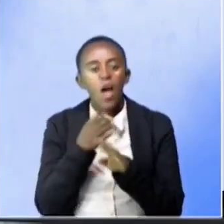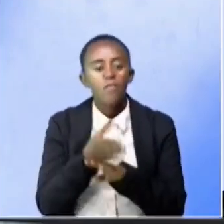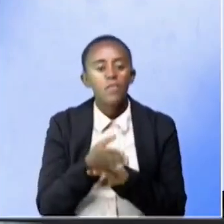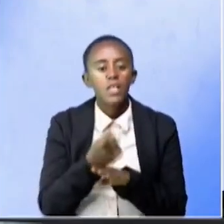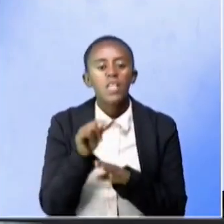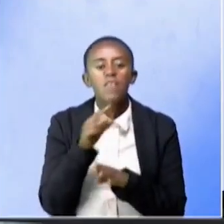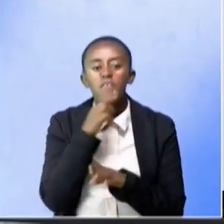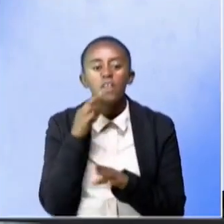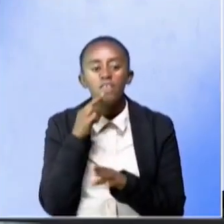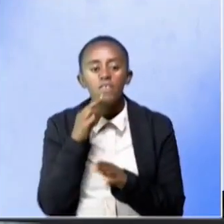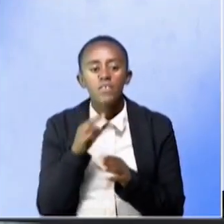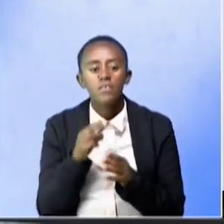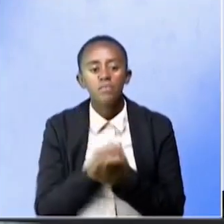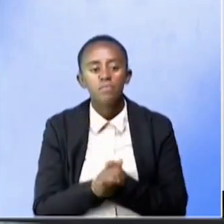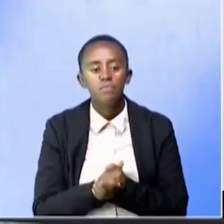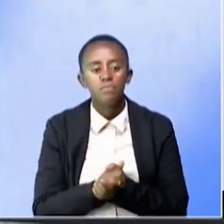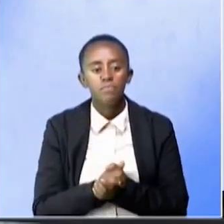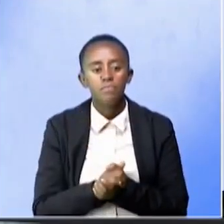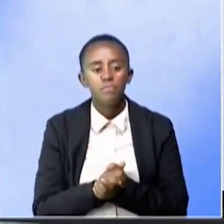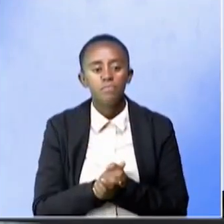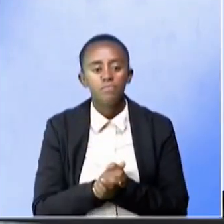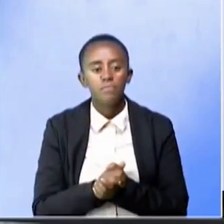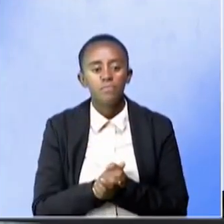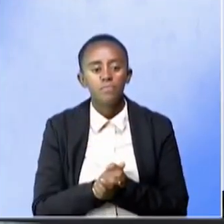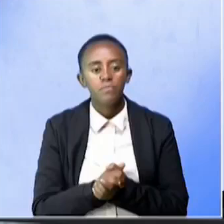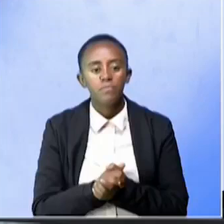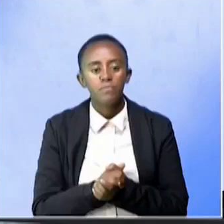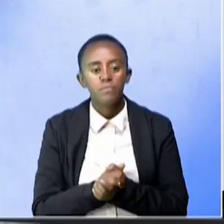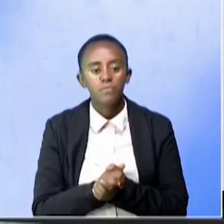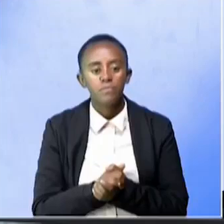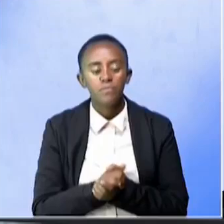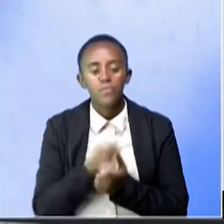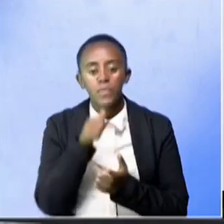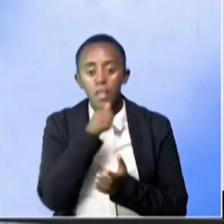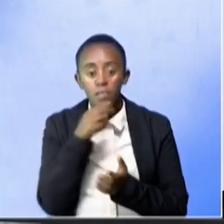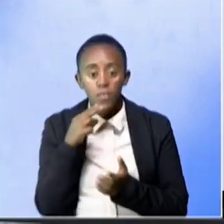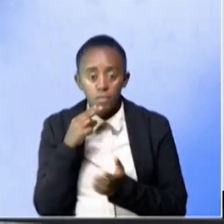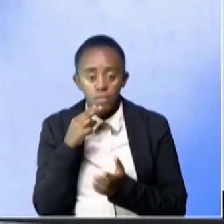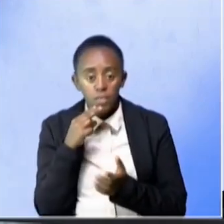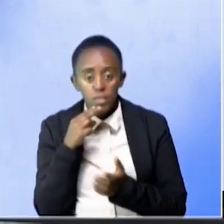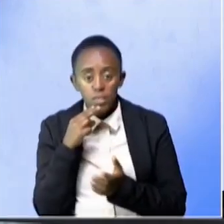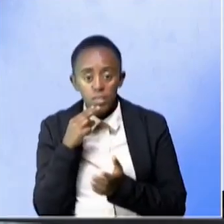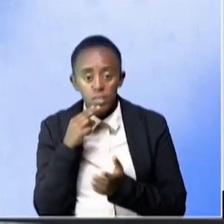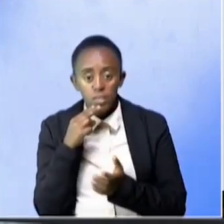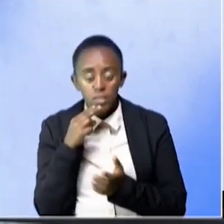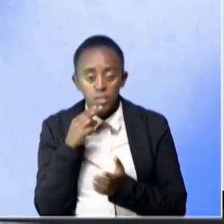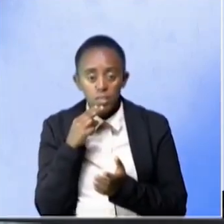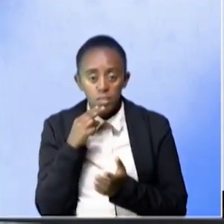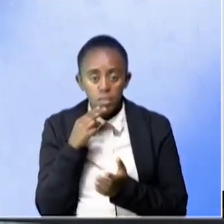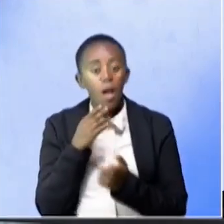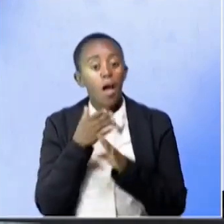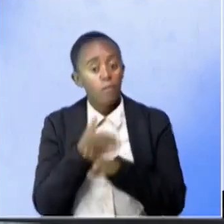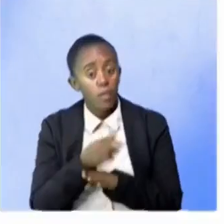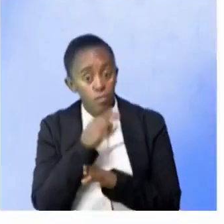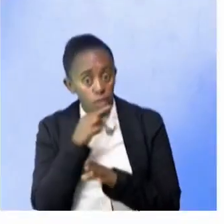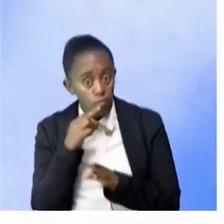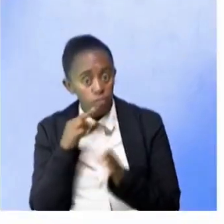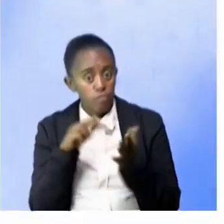verb. Good. Adverbs after the verb mean that, right? That's good.